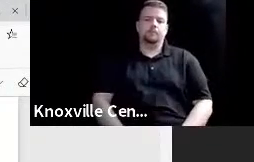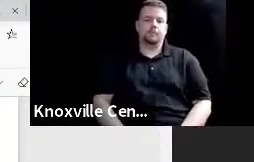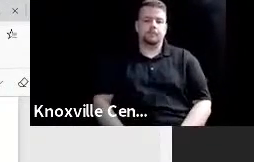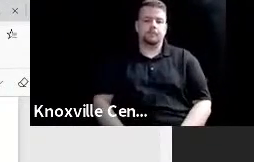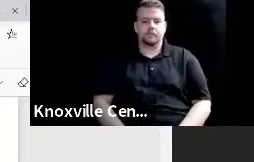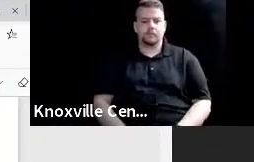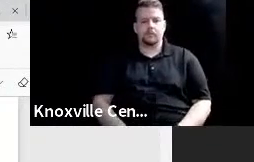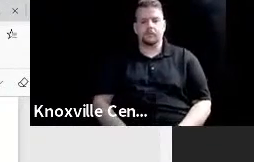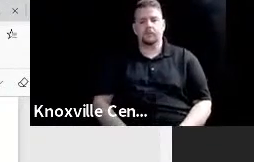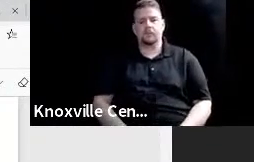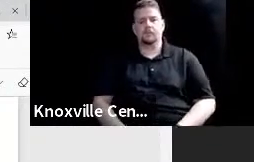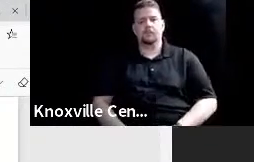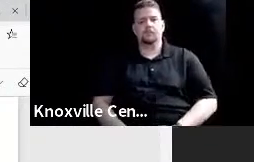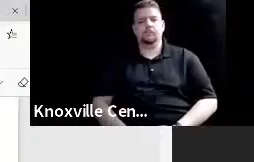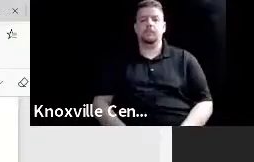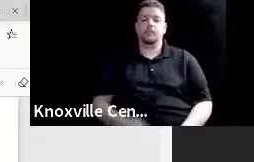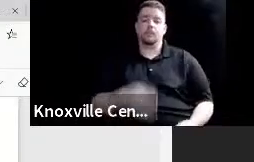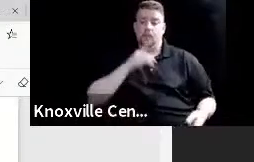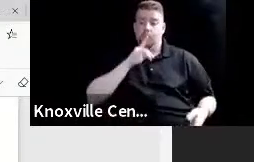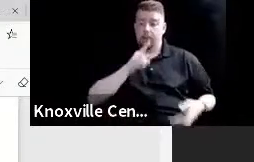So really the idea is to